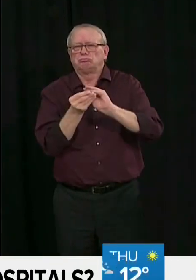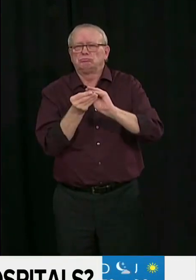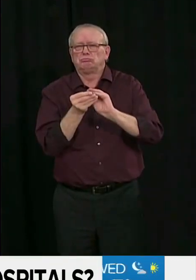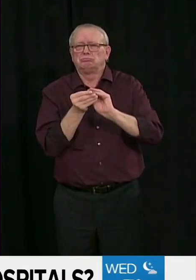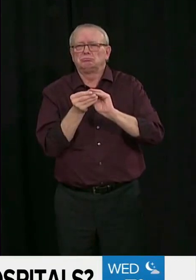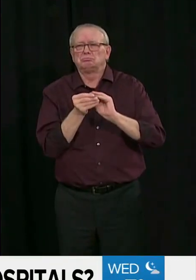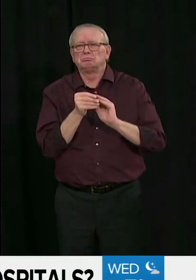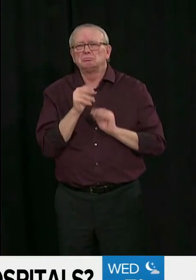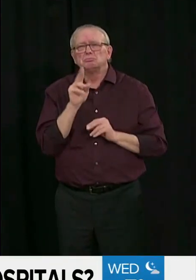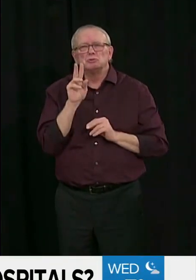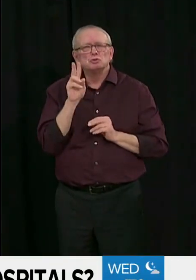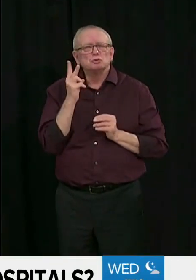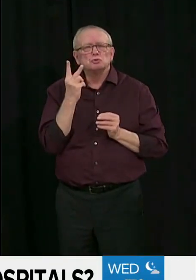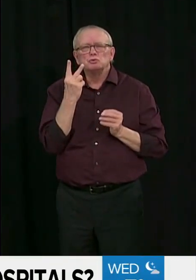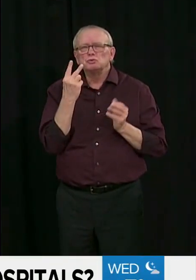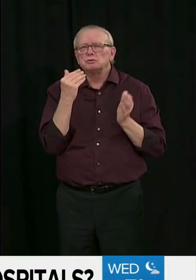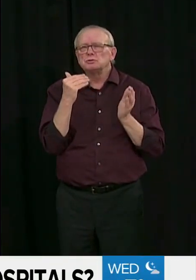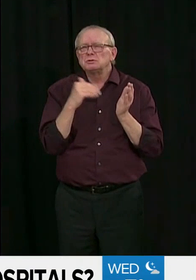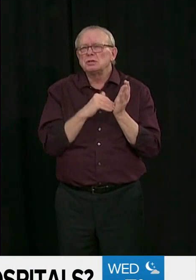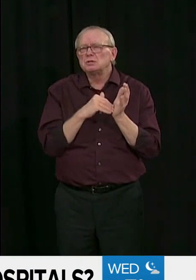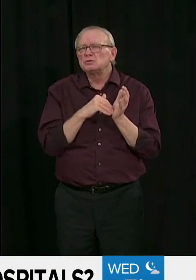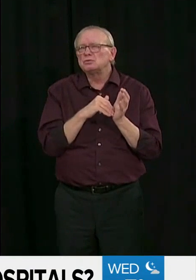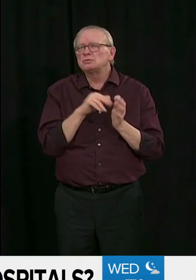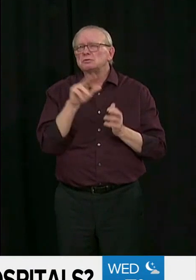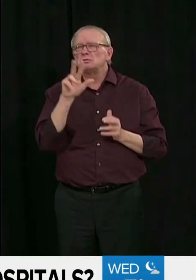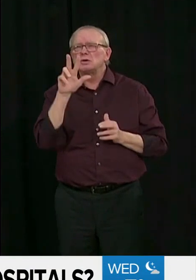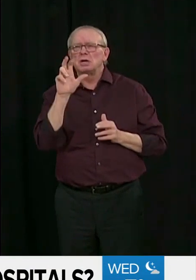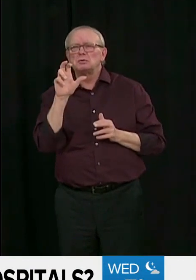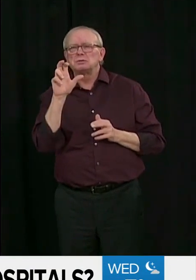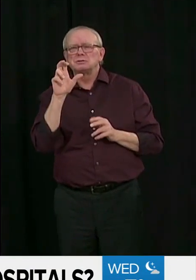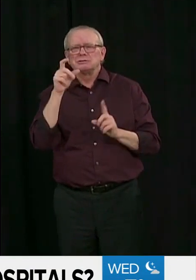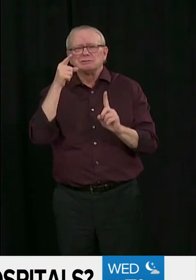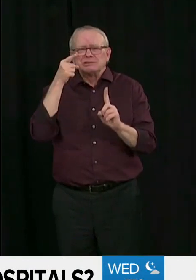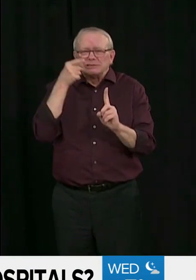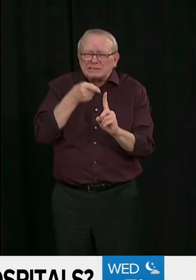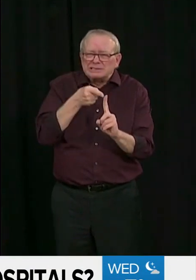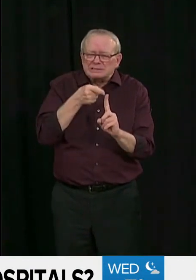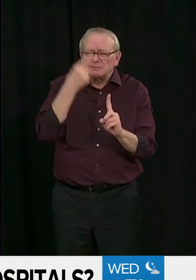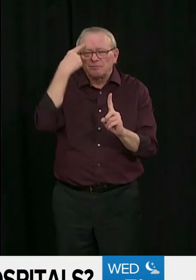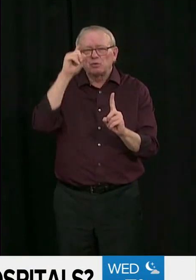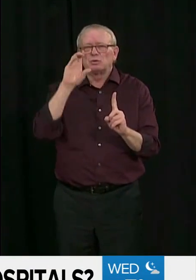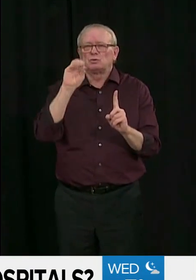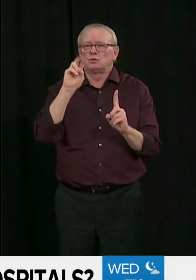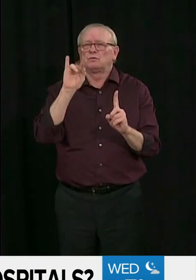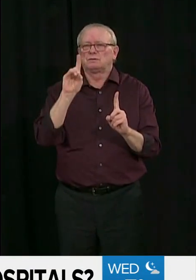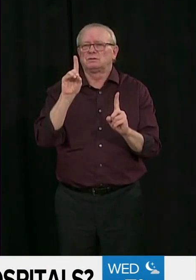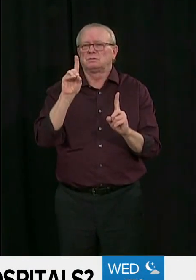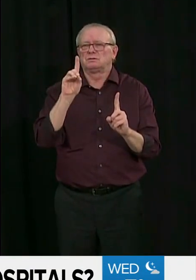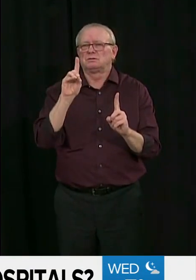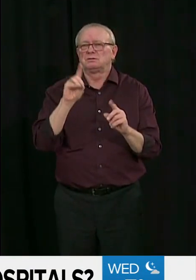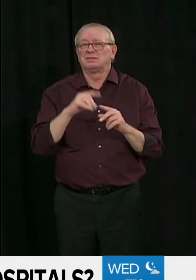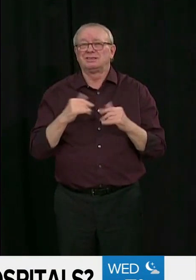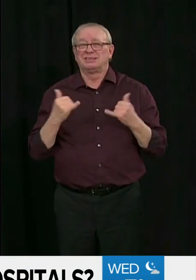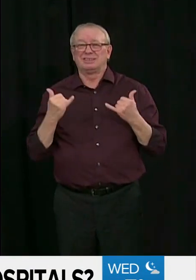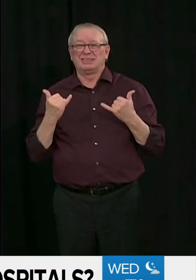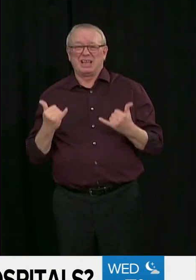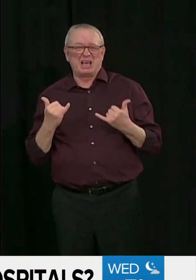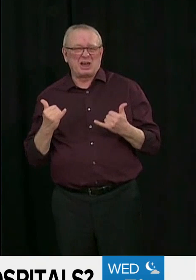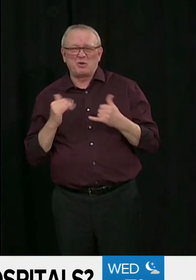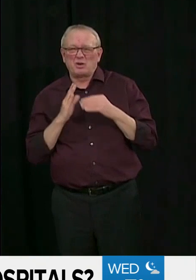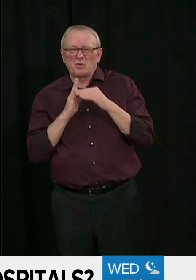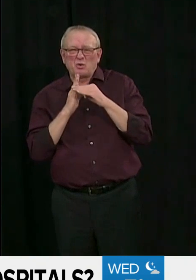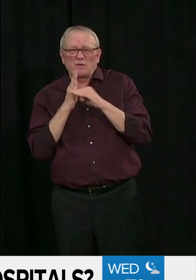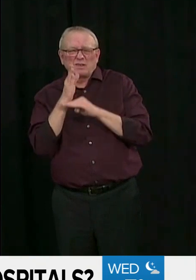2,300 of those to COVID patients. We currently have a little over 500 patients. So while there are